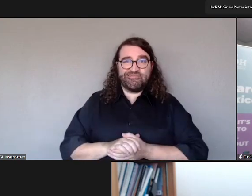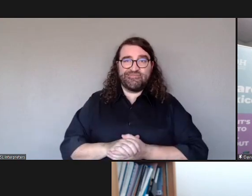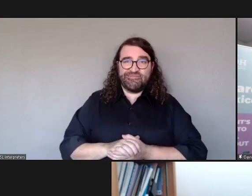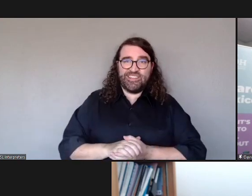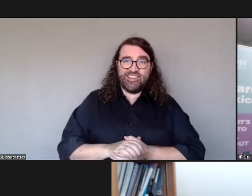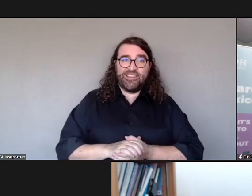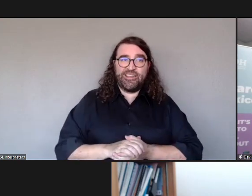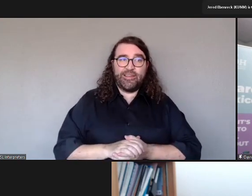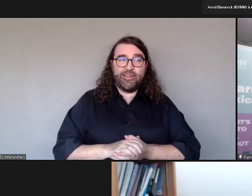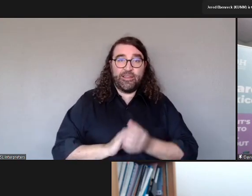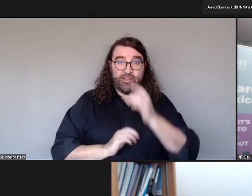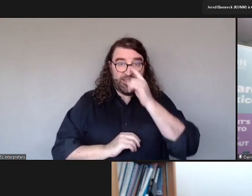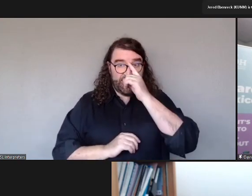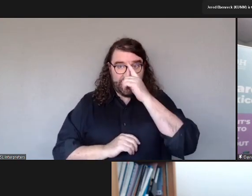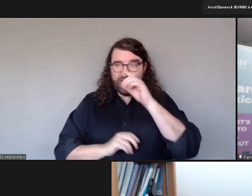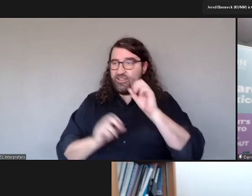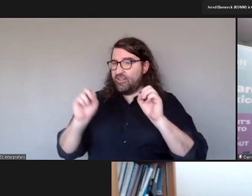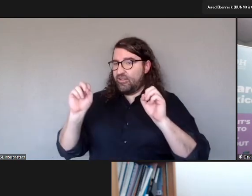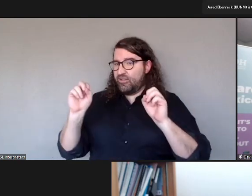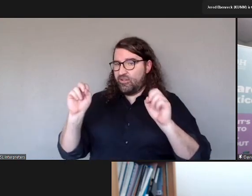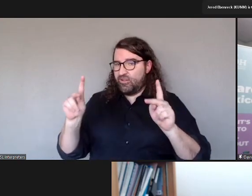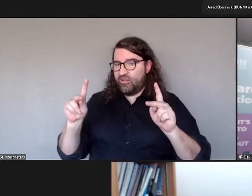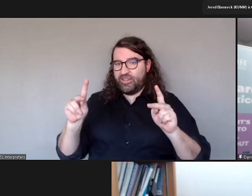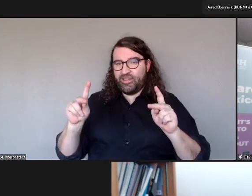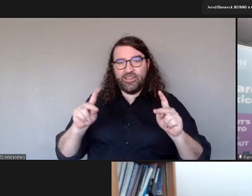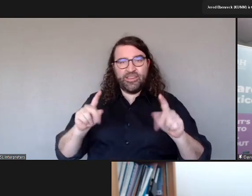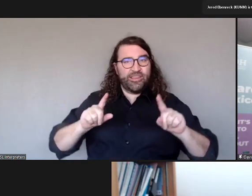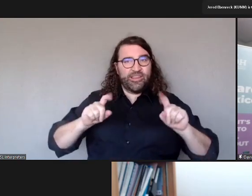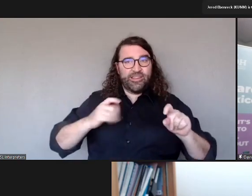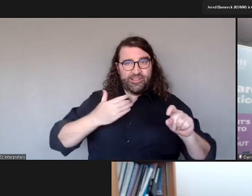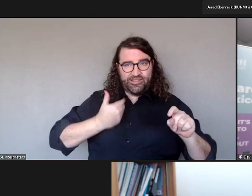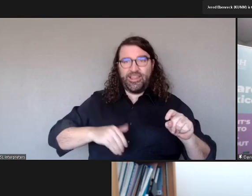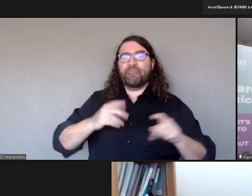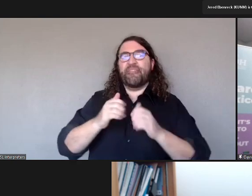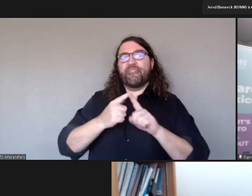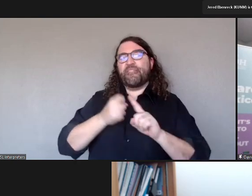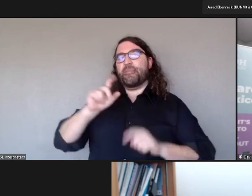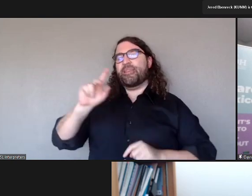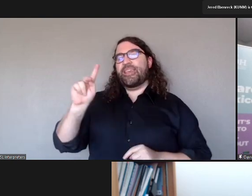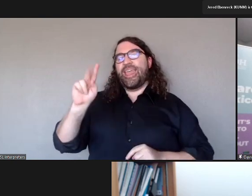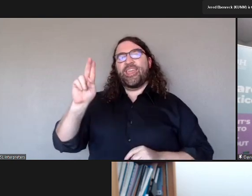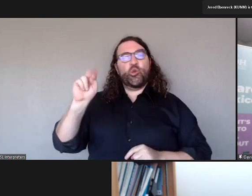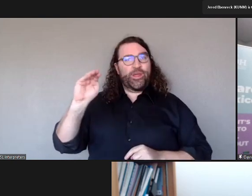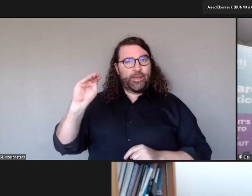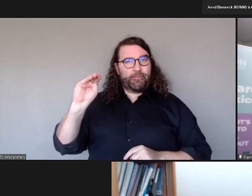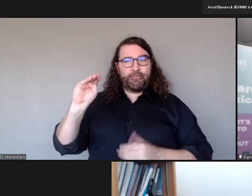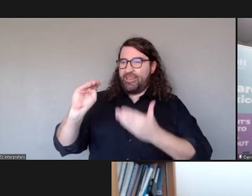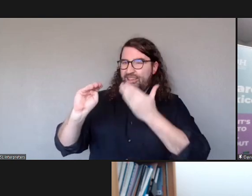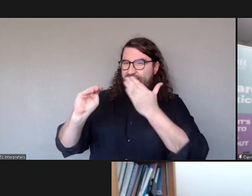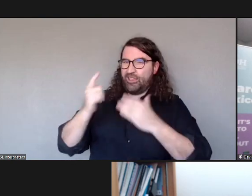question. All right, just checking. Jared Ebenbrecht from KUNM. Thank you for the time.